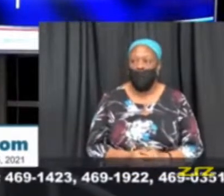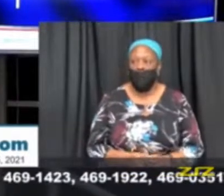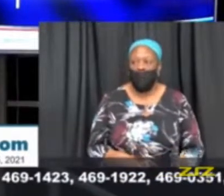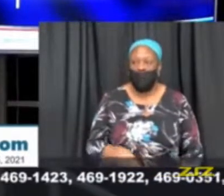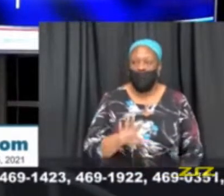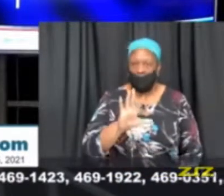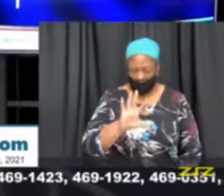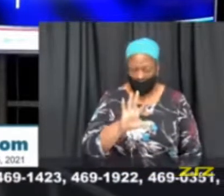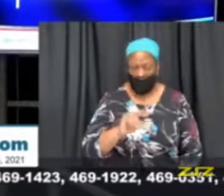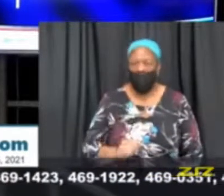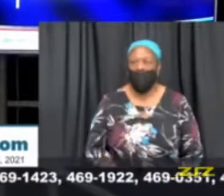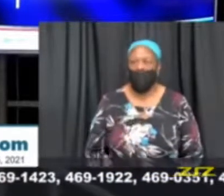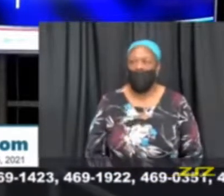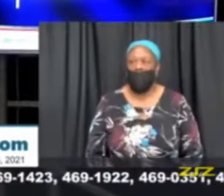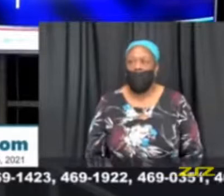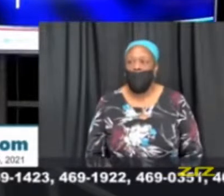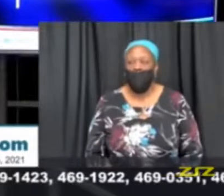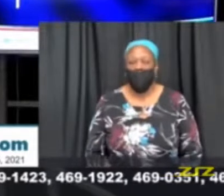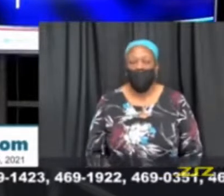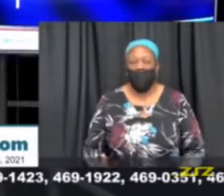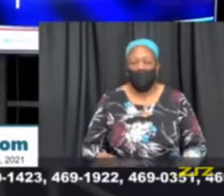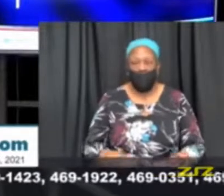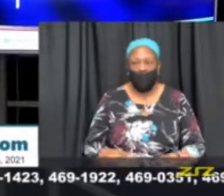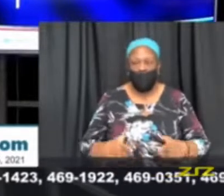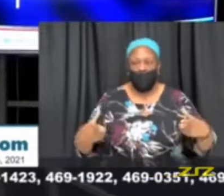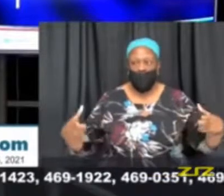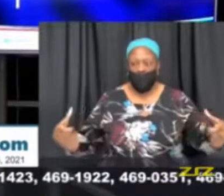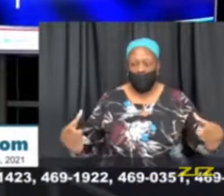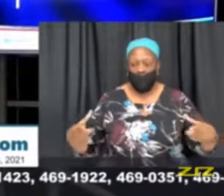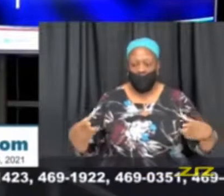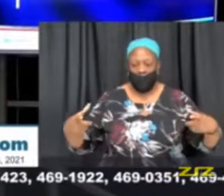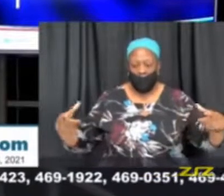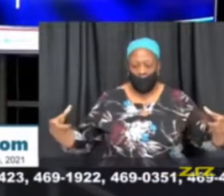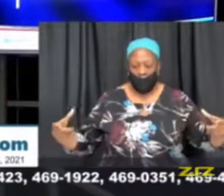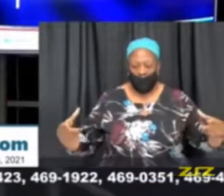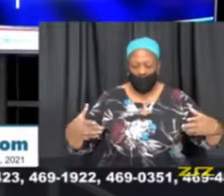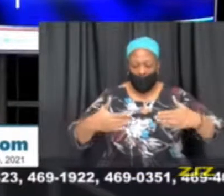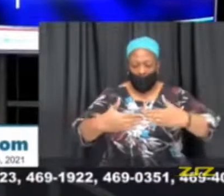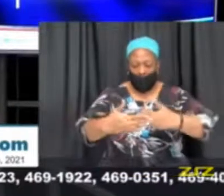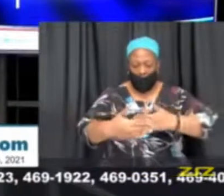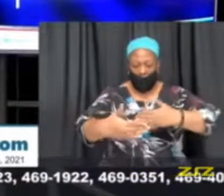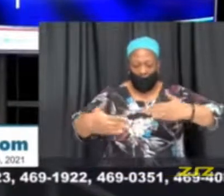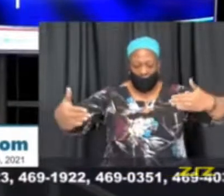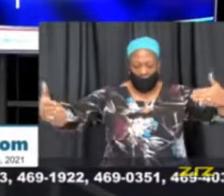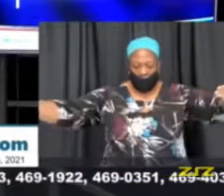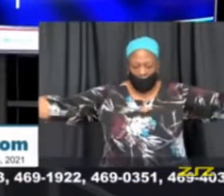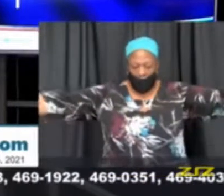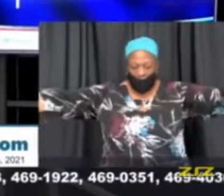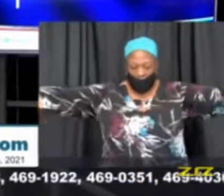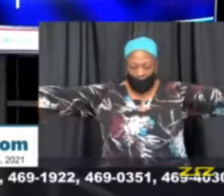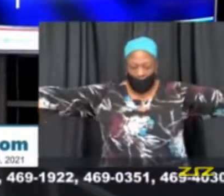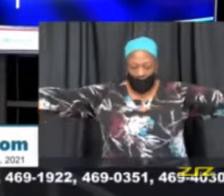3 20-foot containers would have come from the island of Nevis.